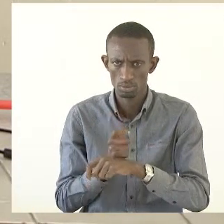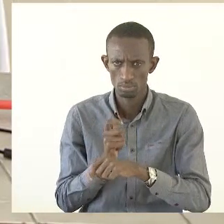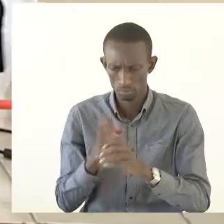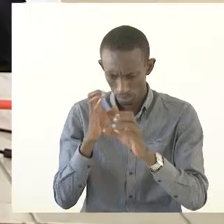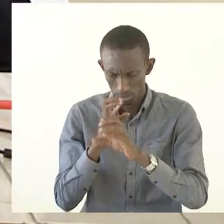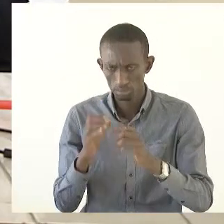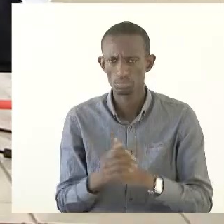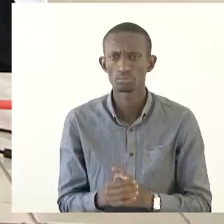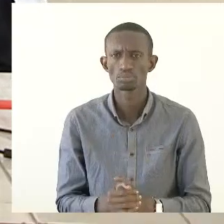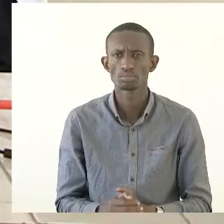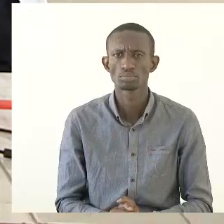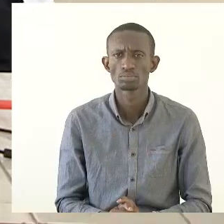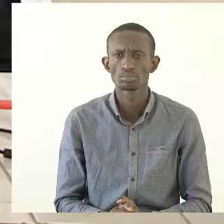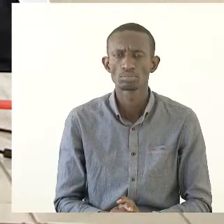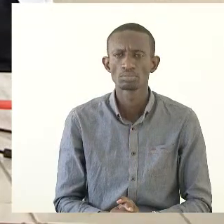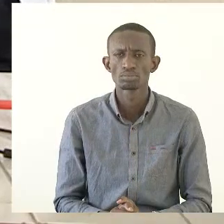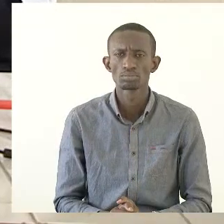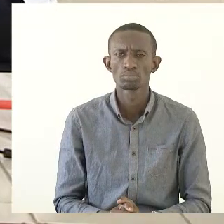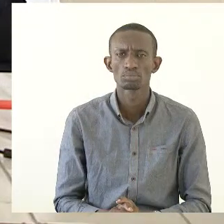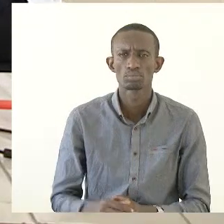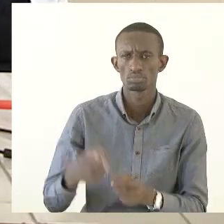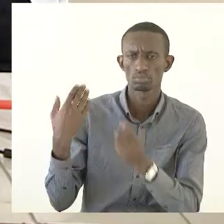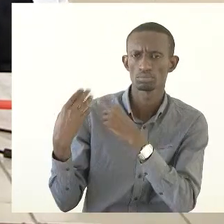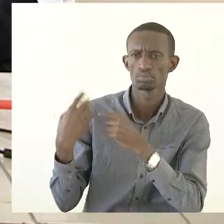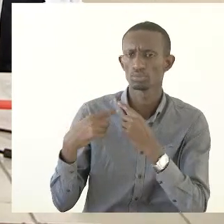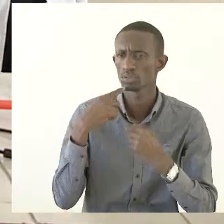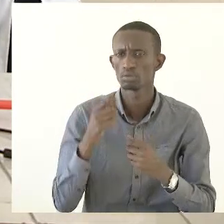that can talk about reagent or chemical